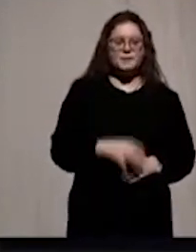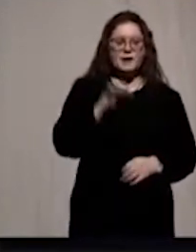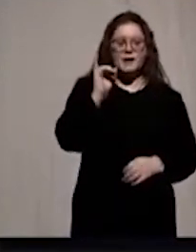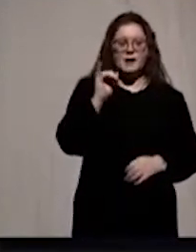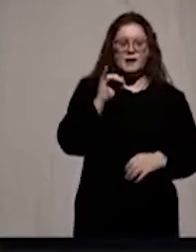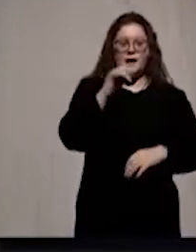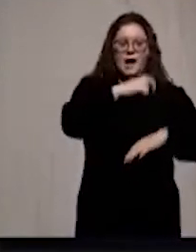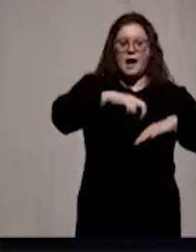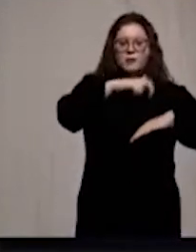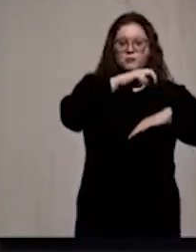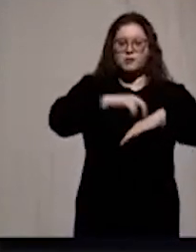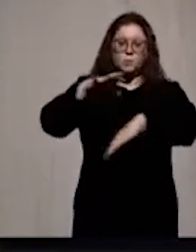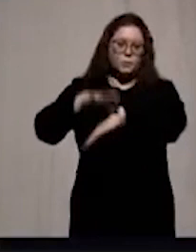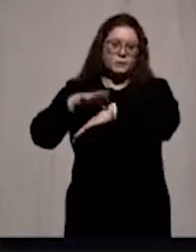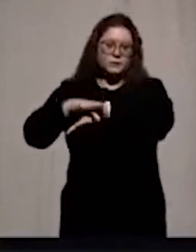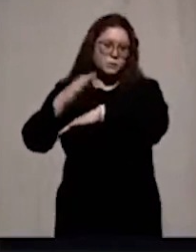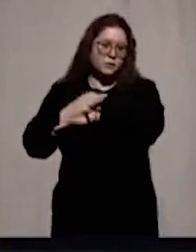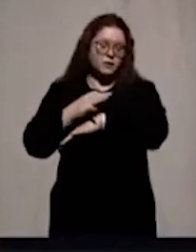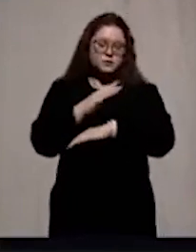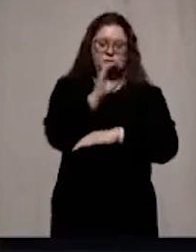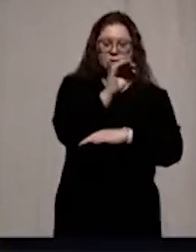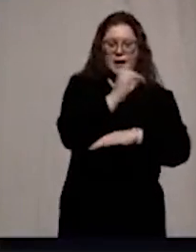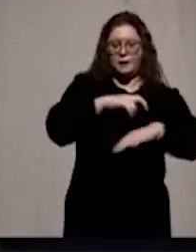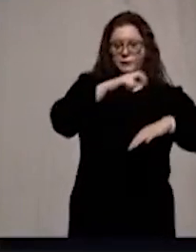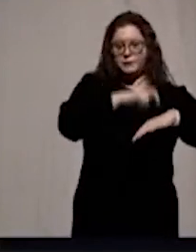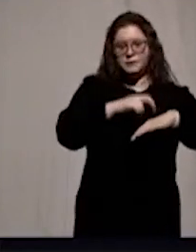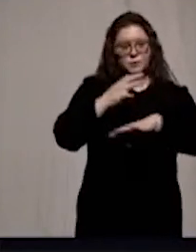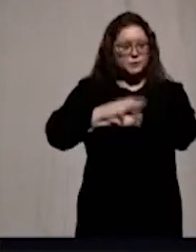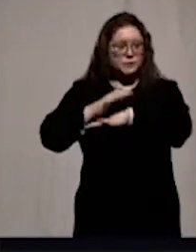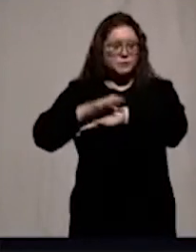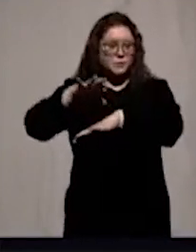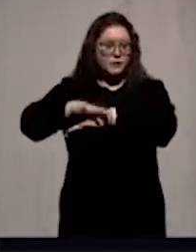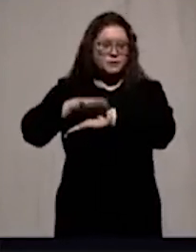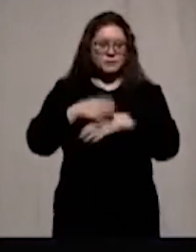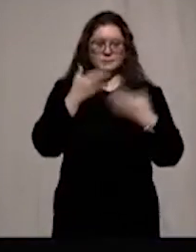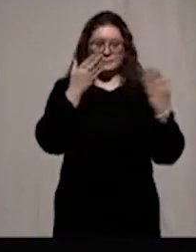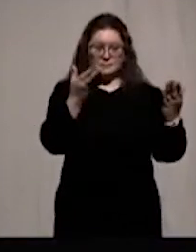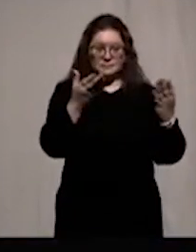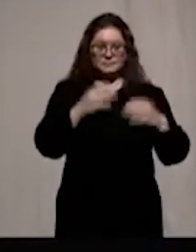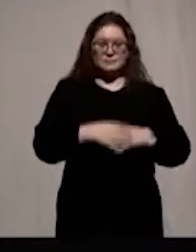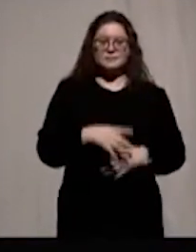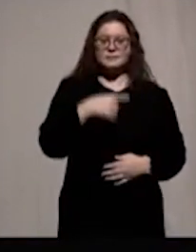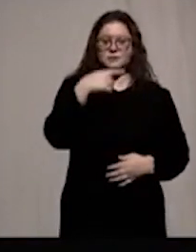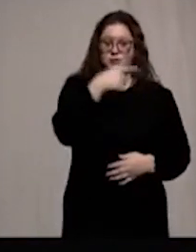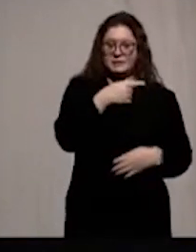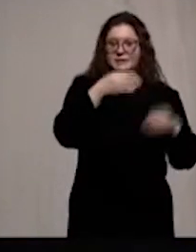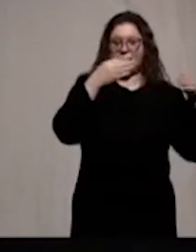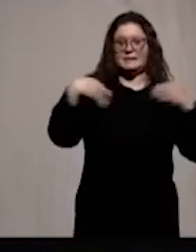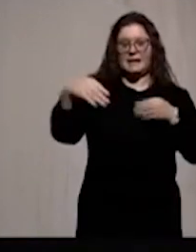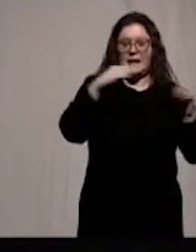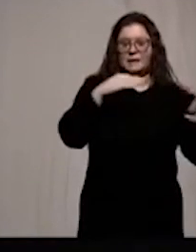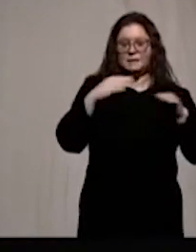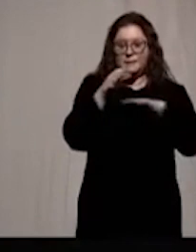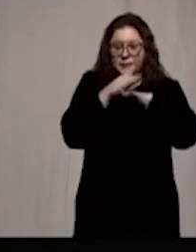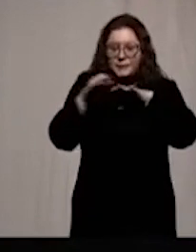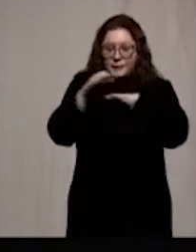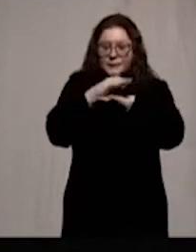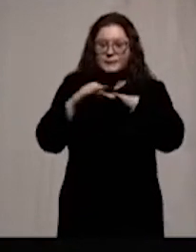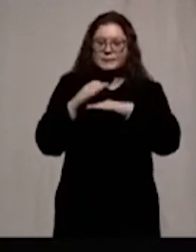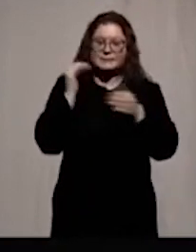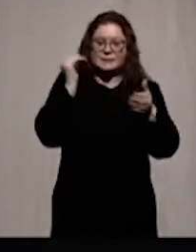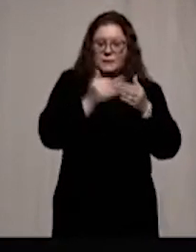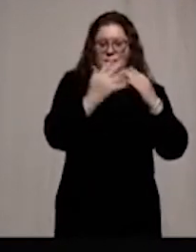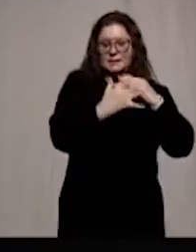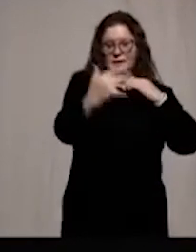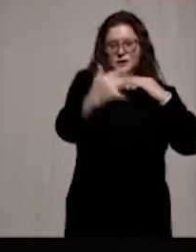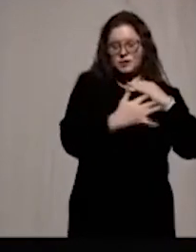Irish wristwatch, Irish wristwatch. Irish wristwatch. No, try this one. That's real hard. She sells by the seashore. You get tripped up a